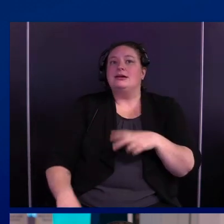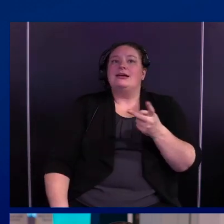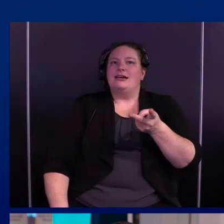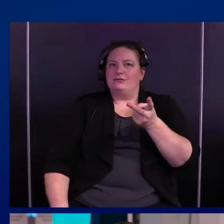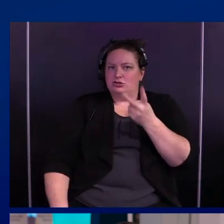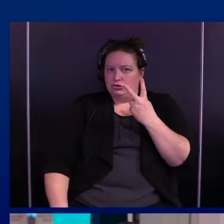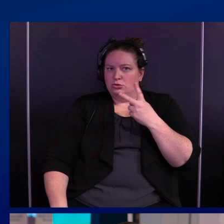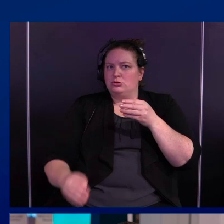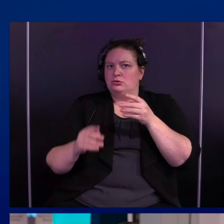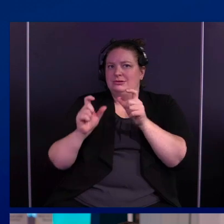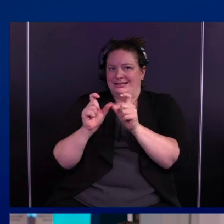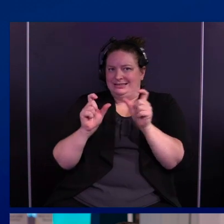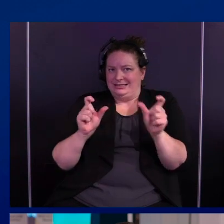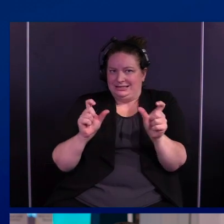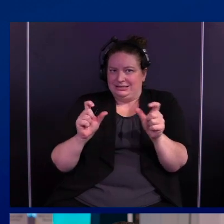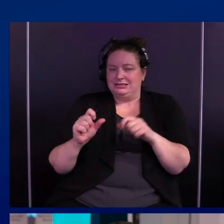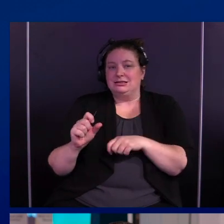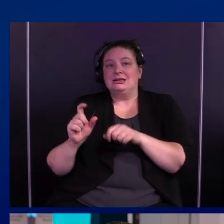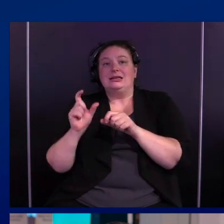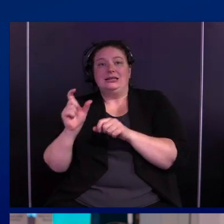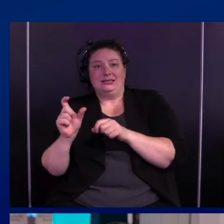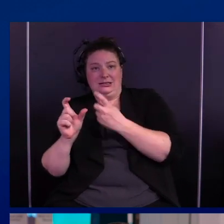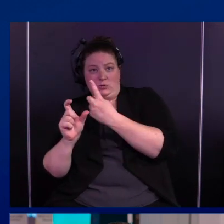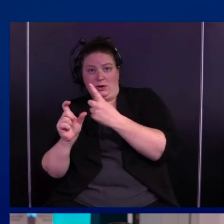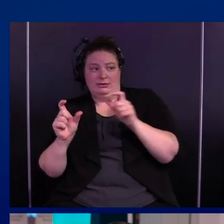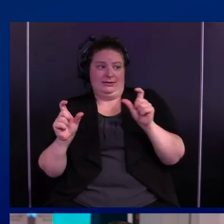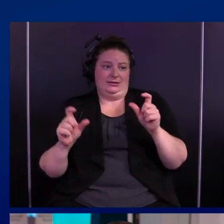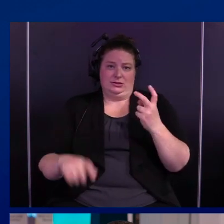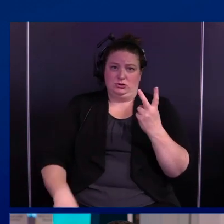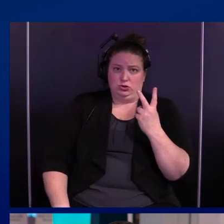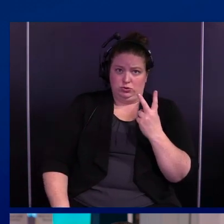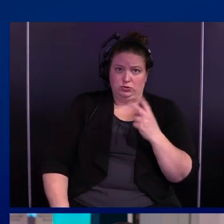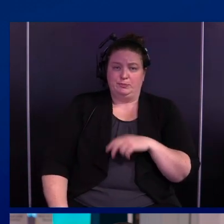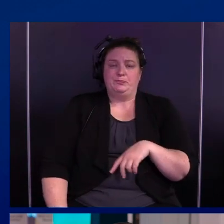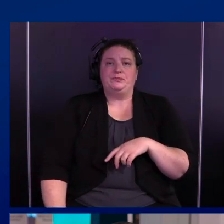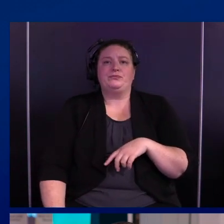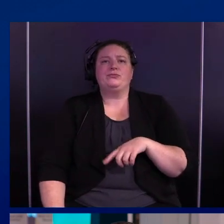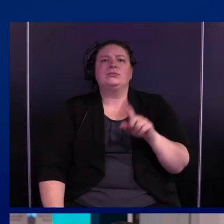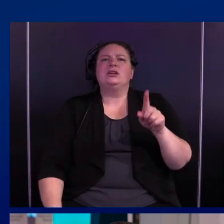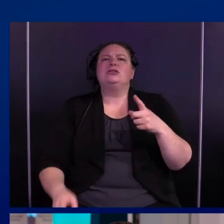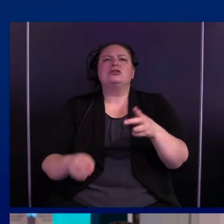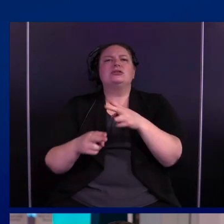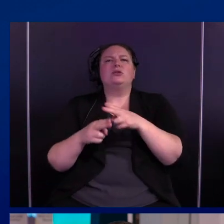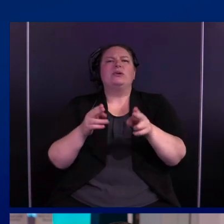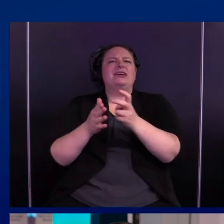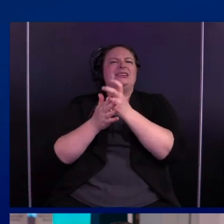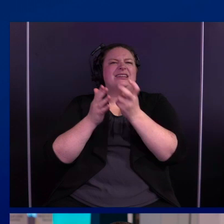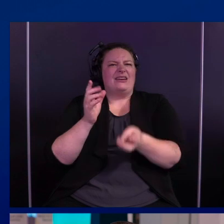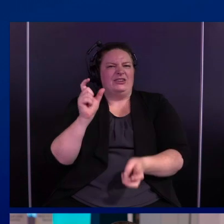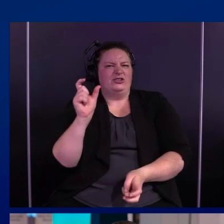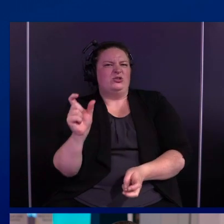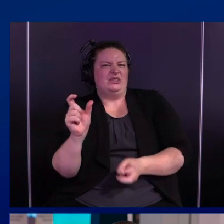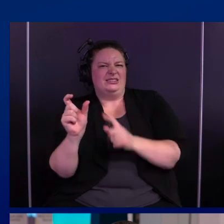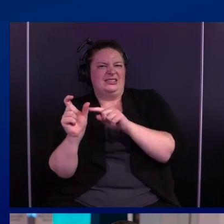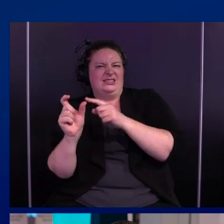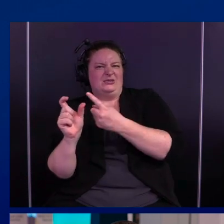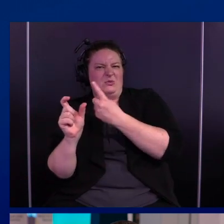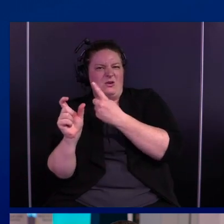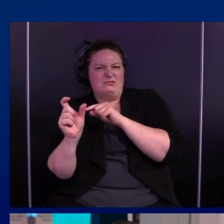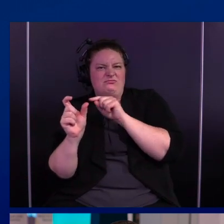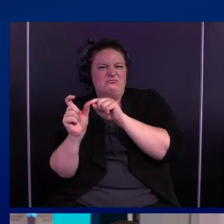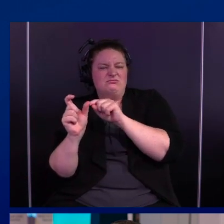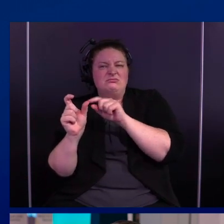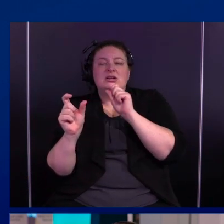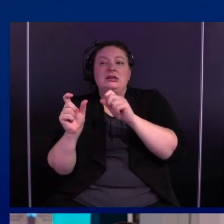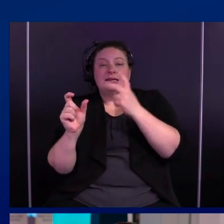here, instance 1 and instance 2. If I'll just have a quick dive into instance 1, I can see that it's